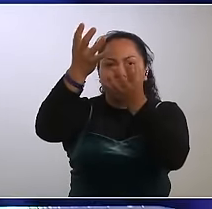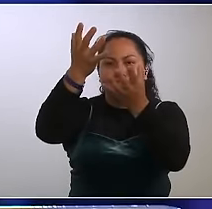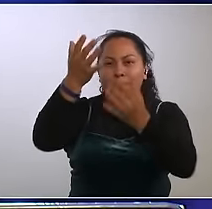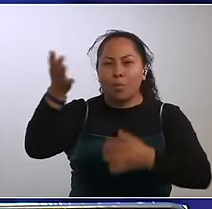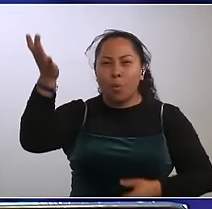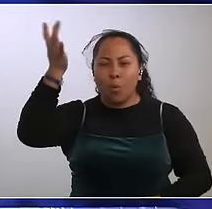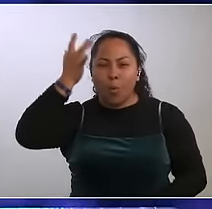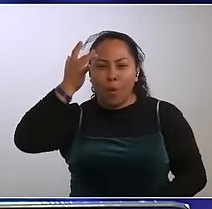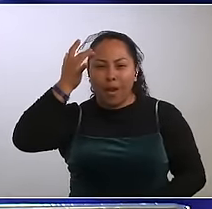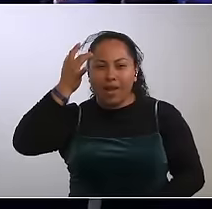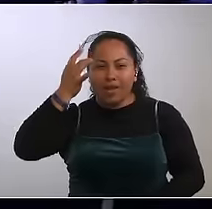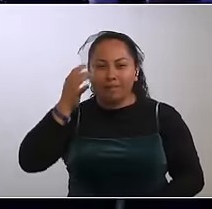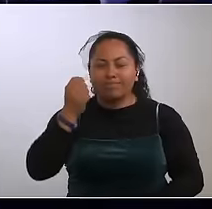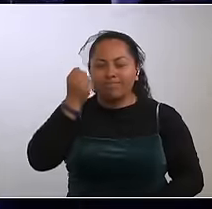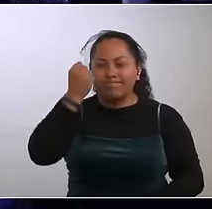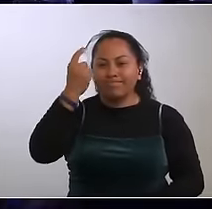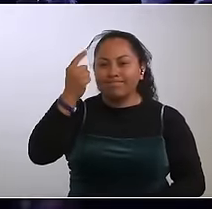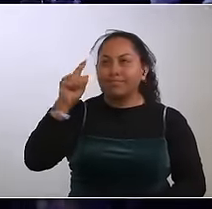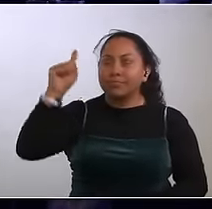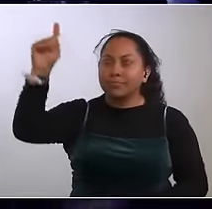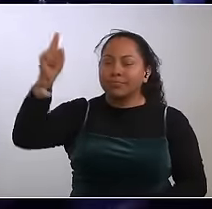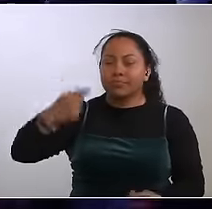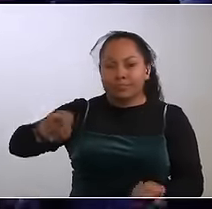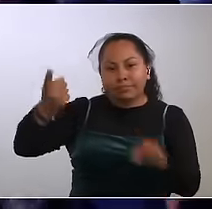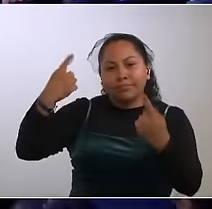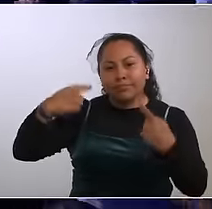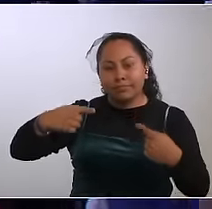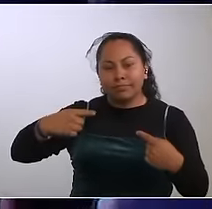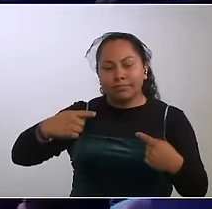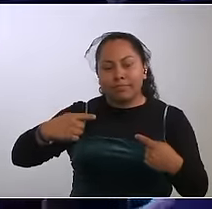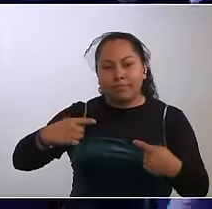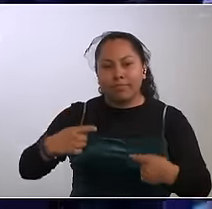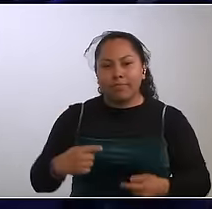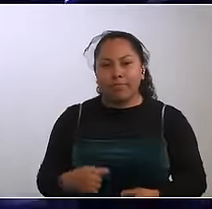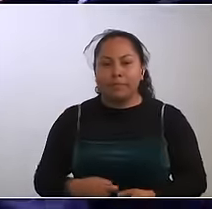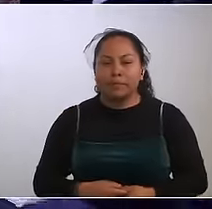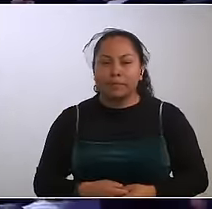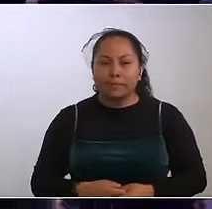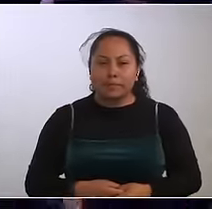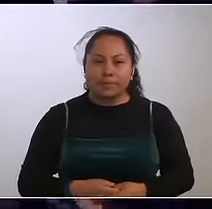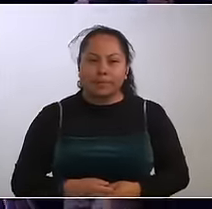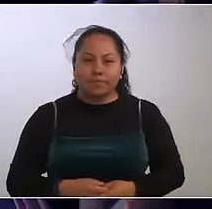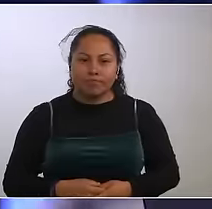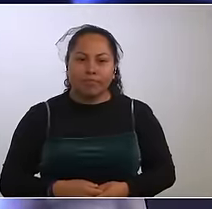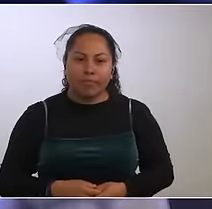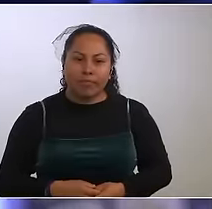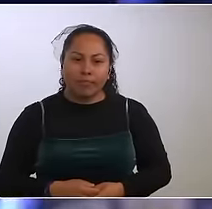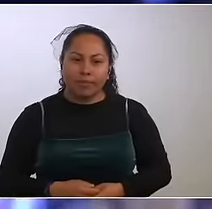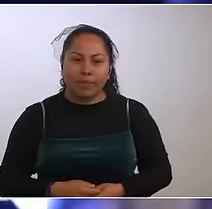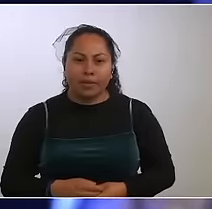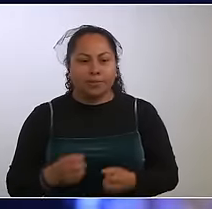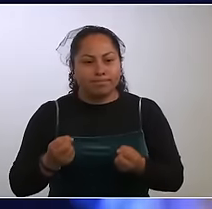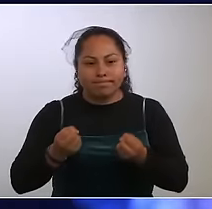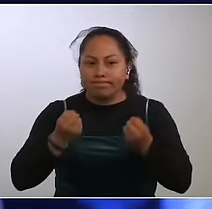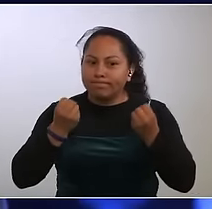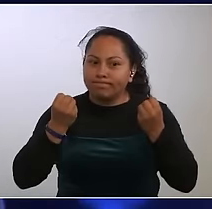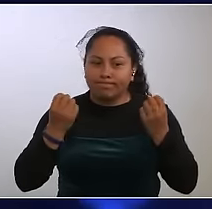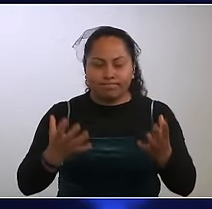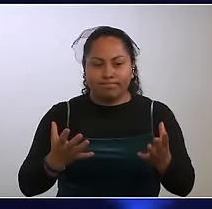back. Vienes de regreso. I close with this. Cierro con esto. There is a lot of talk